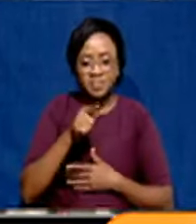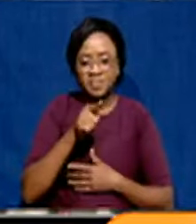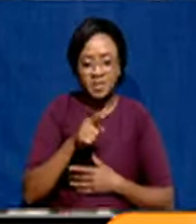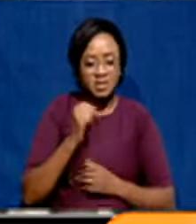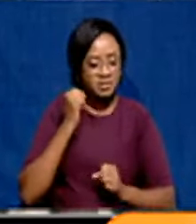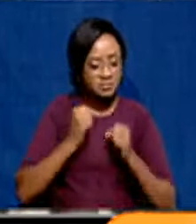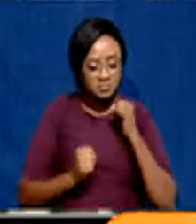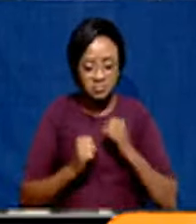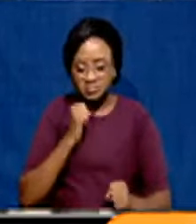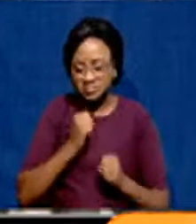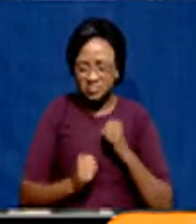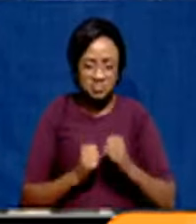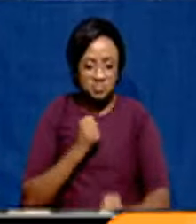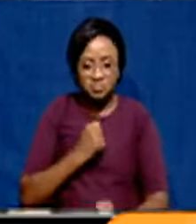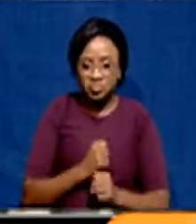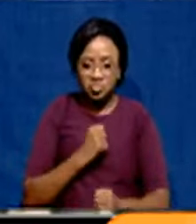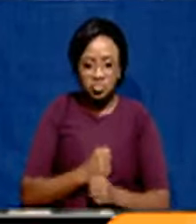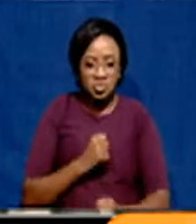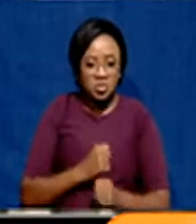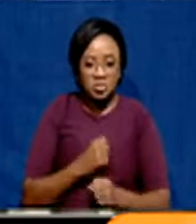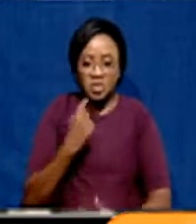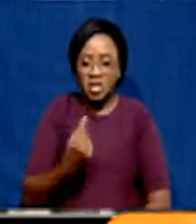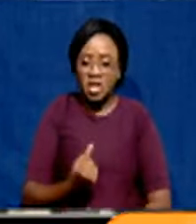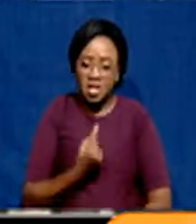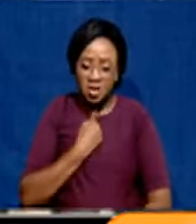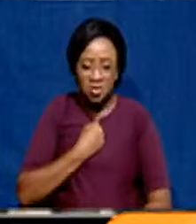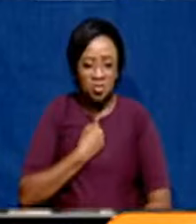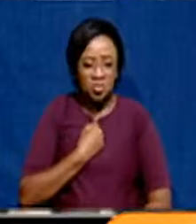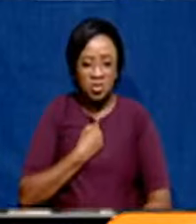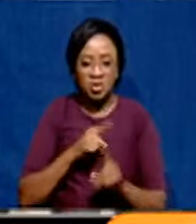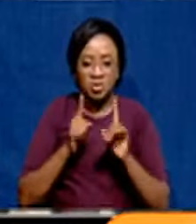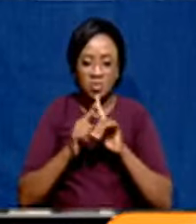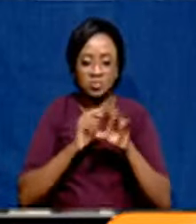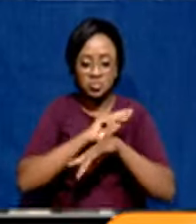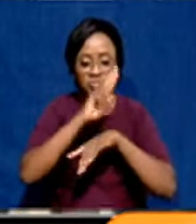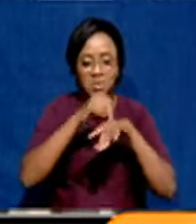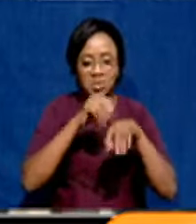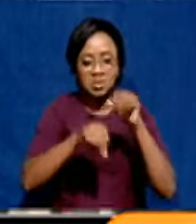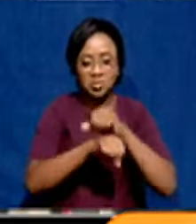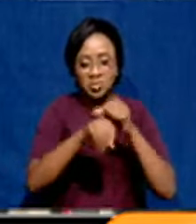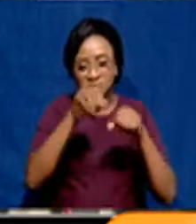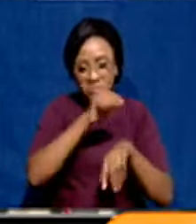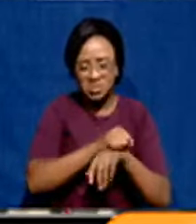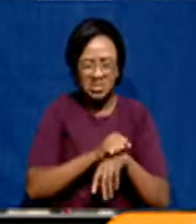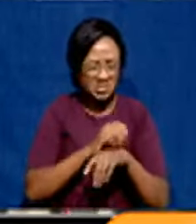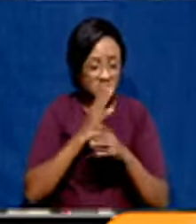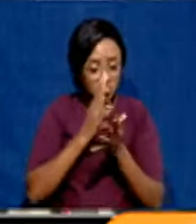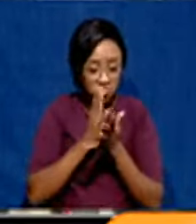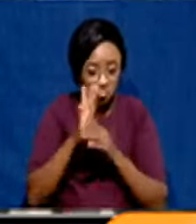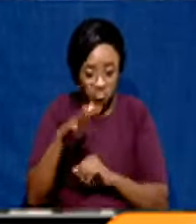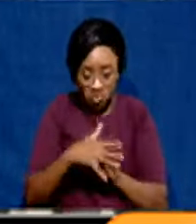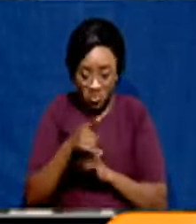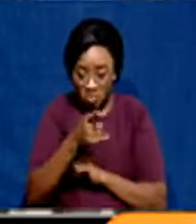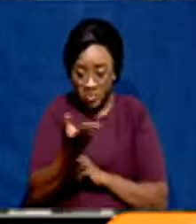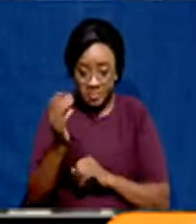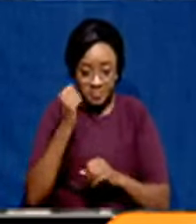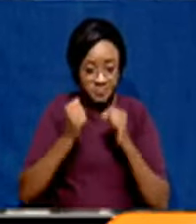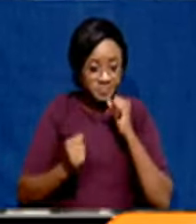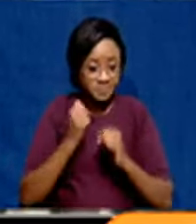space, that the structures nationally do not really support these athletes. They do these things alone,